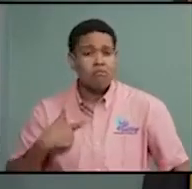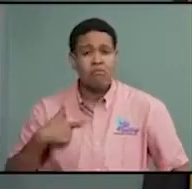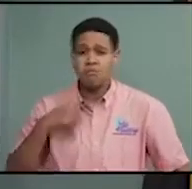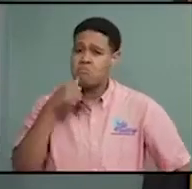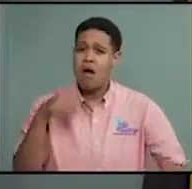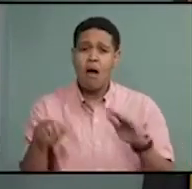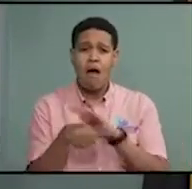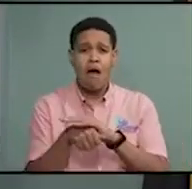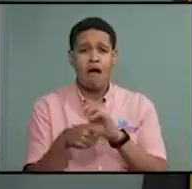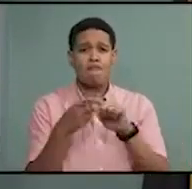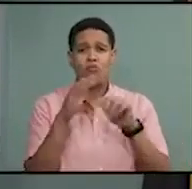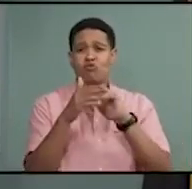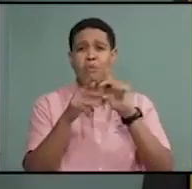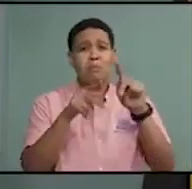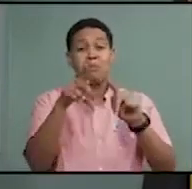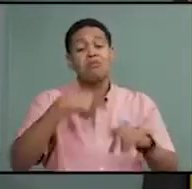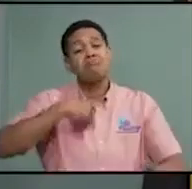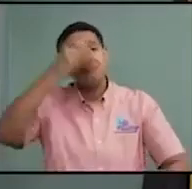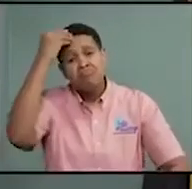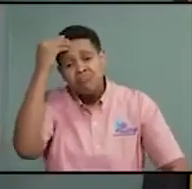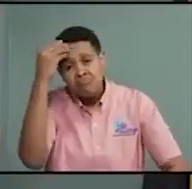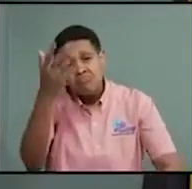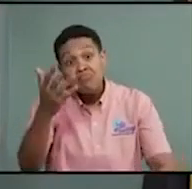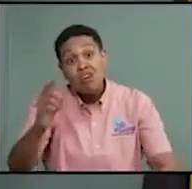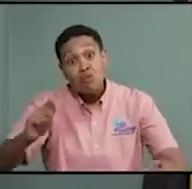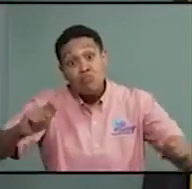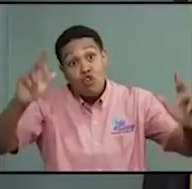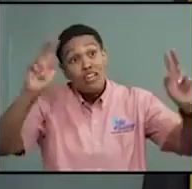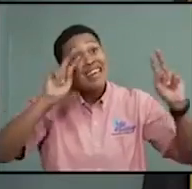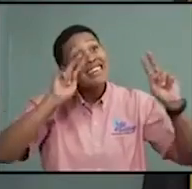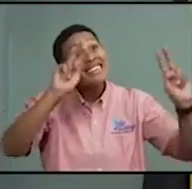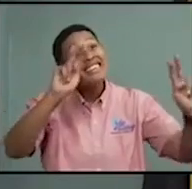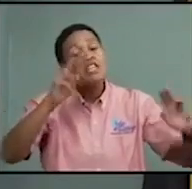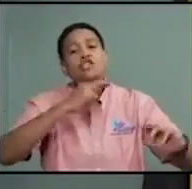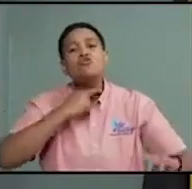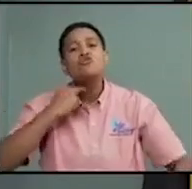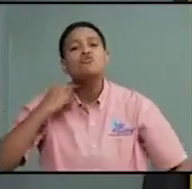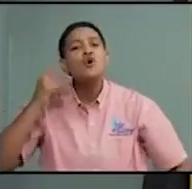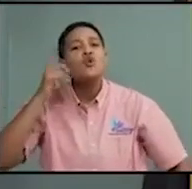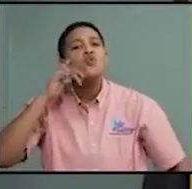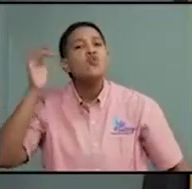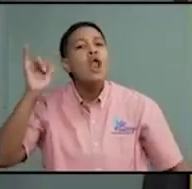Jamaican people. I've projected it there to tell you what the risk is likely to be.